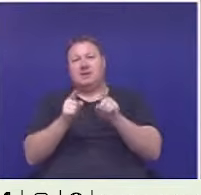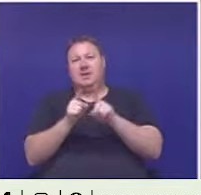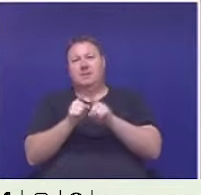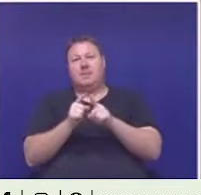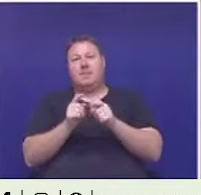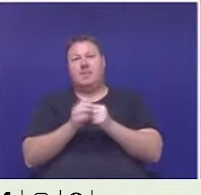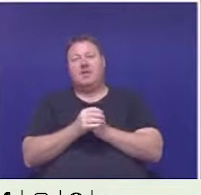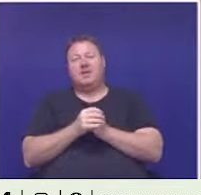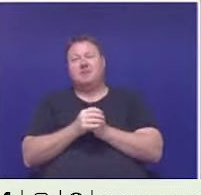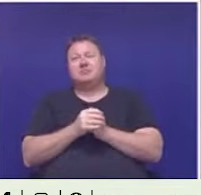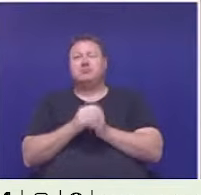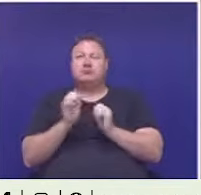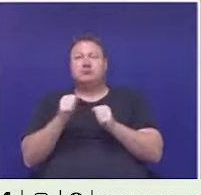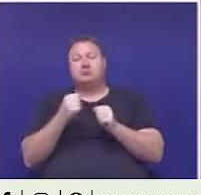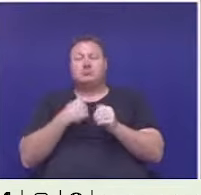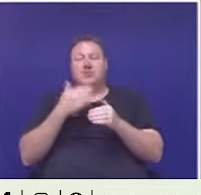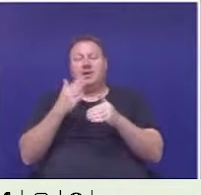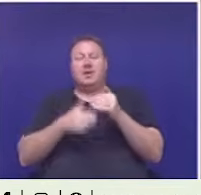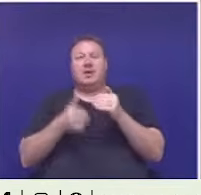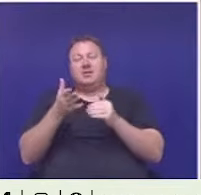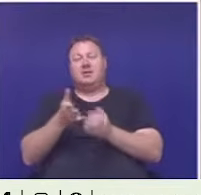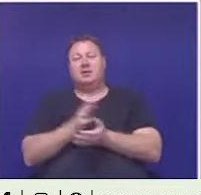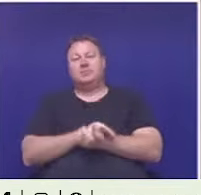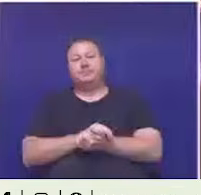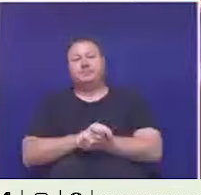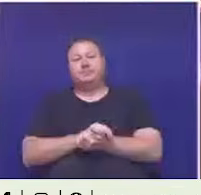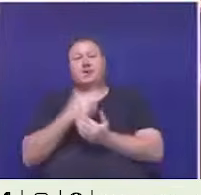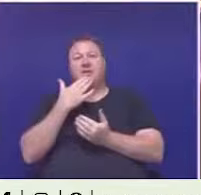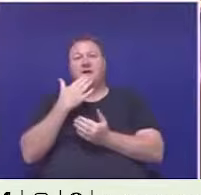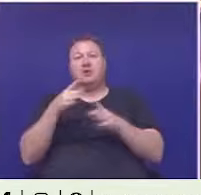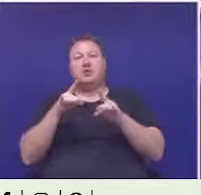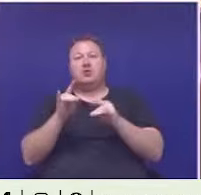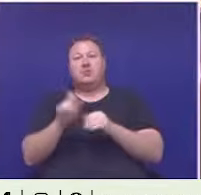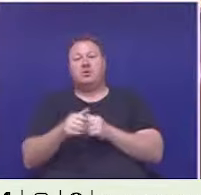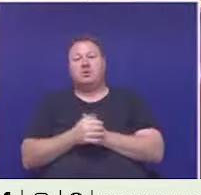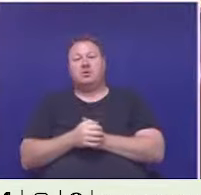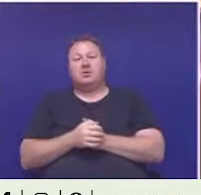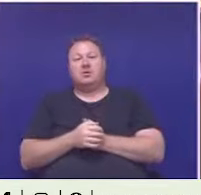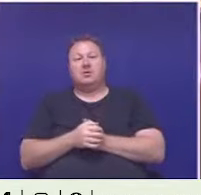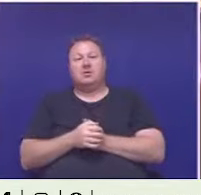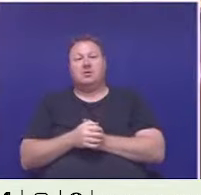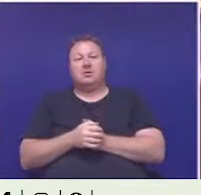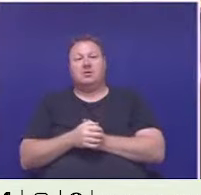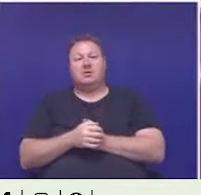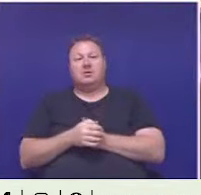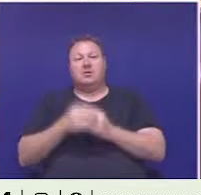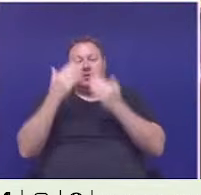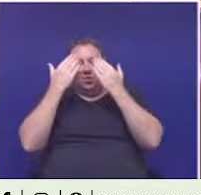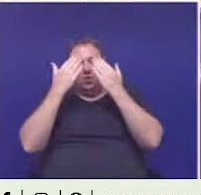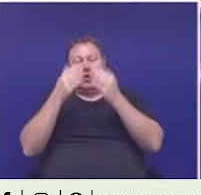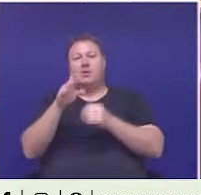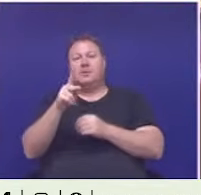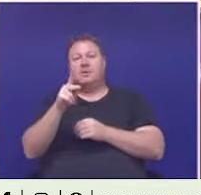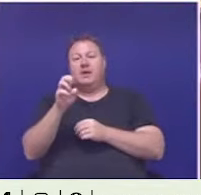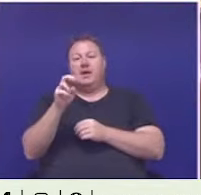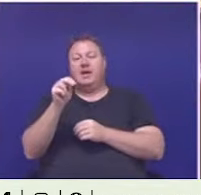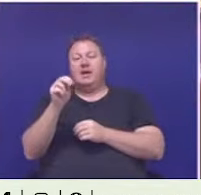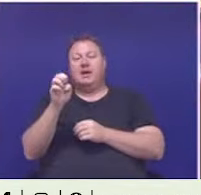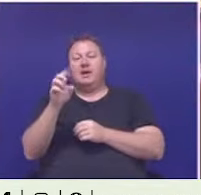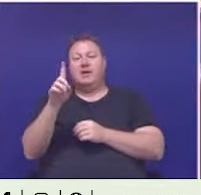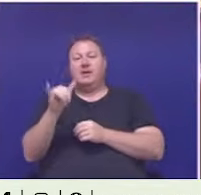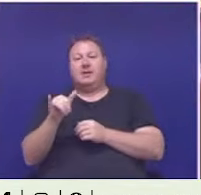I'll end it there. Thank you, Chairperson. Thank you very much, Minister. Let's ask Honourable Kennedy for a follow-up question.